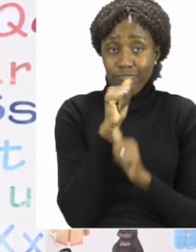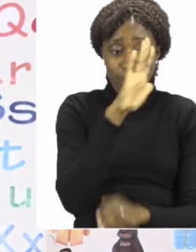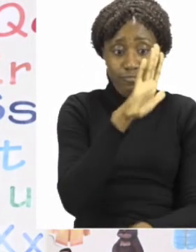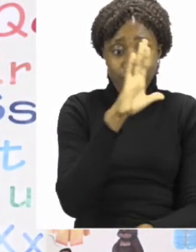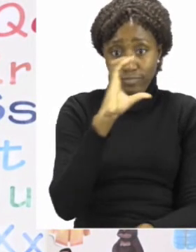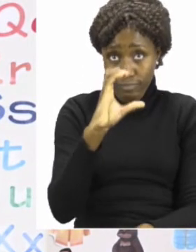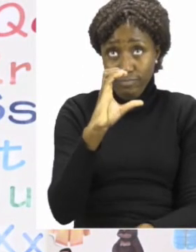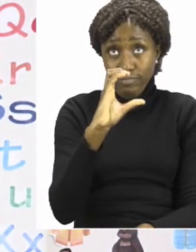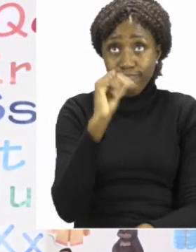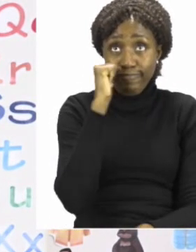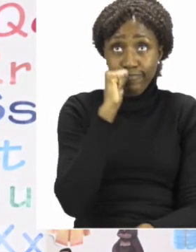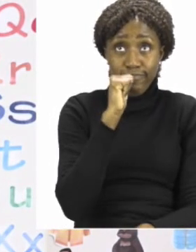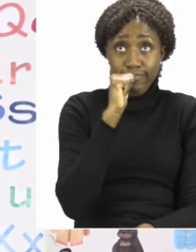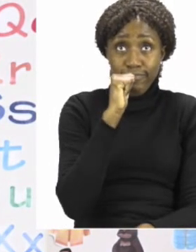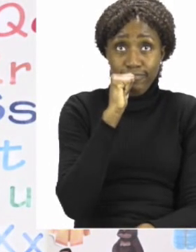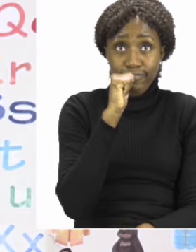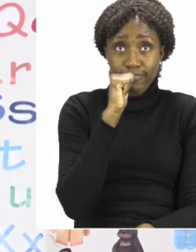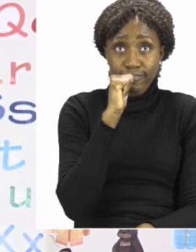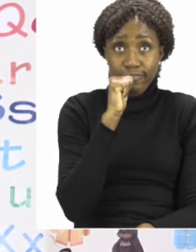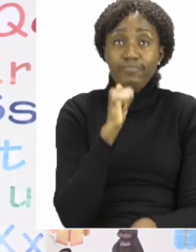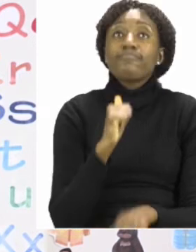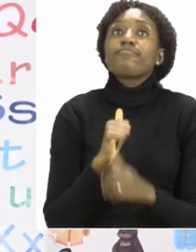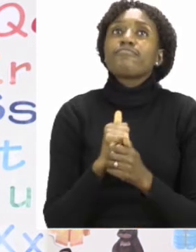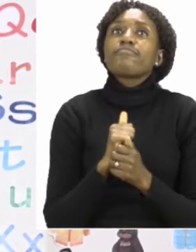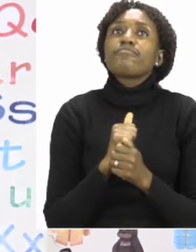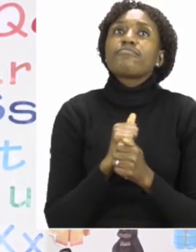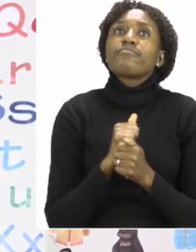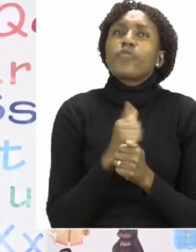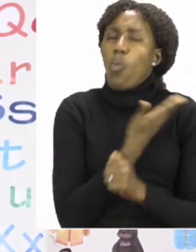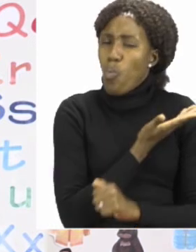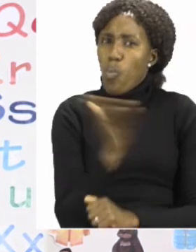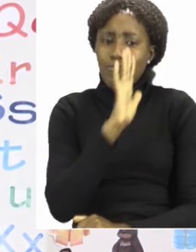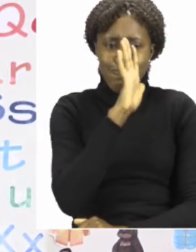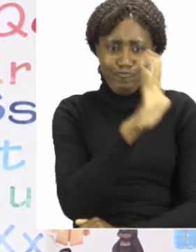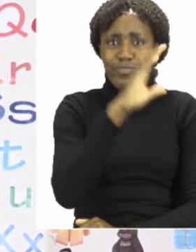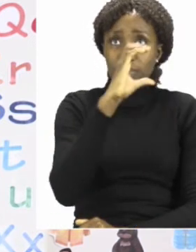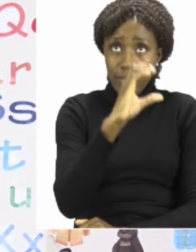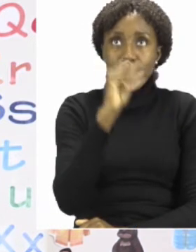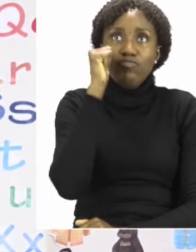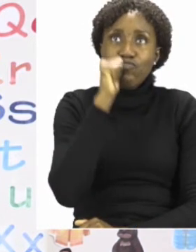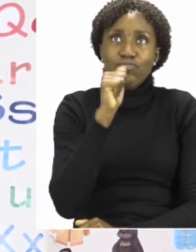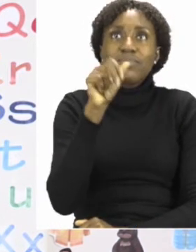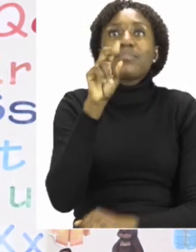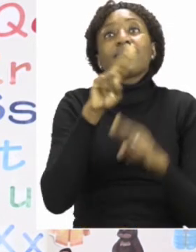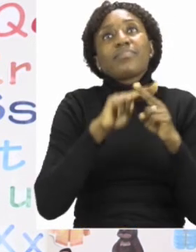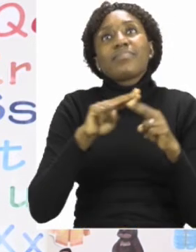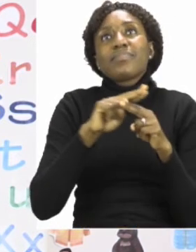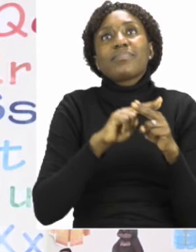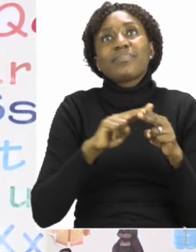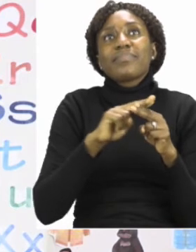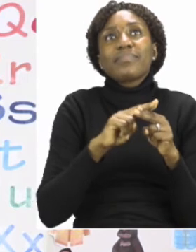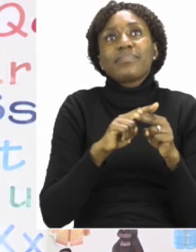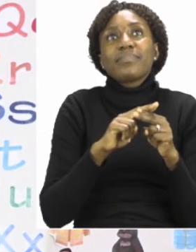yellow. So, yellow is going to be used for all our 5-cent coins